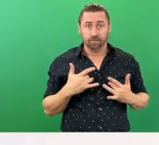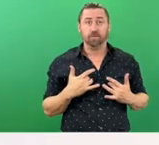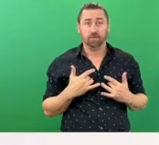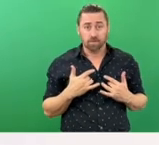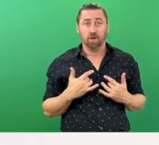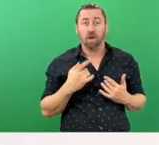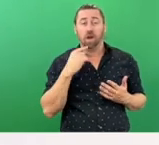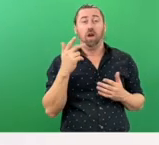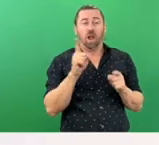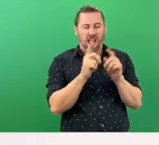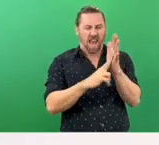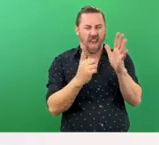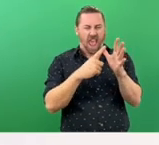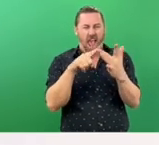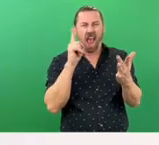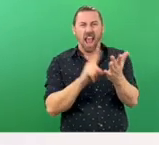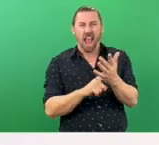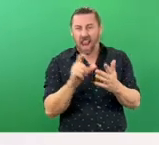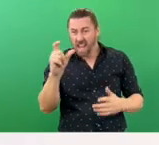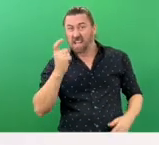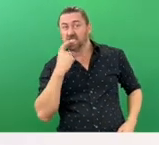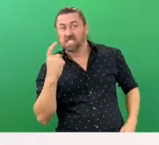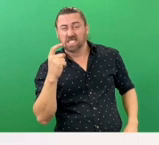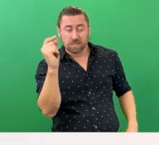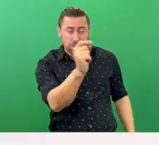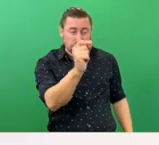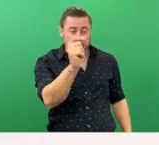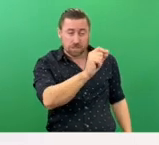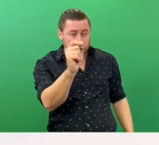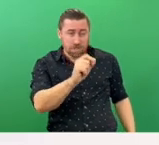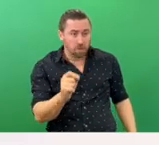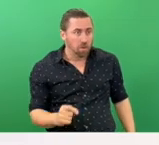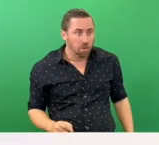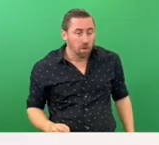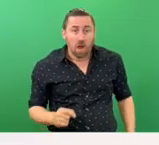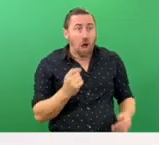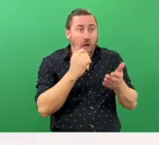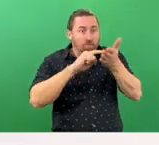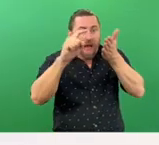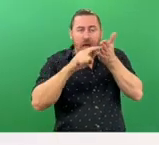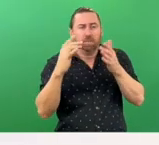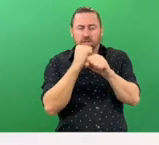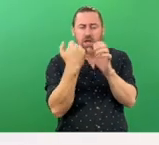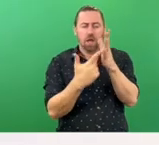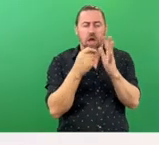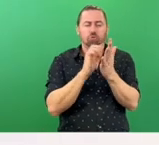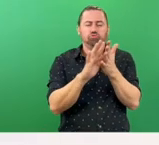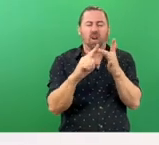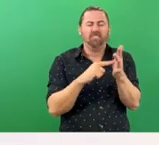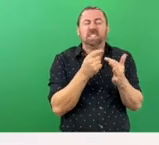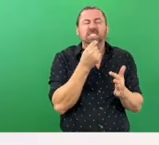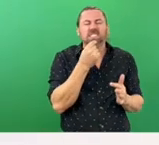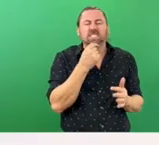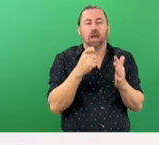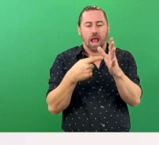And it's like drawing with a nail. It barely makes any mark at all because there's so little graphite in it, and it's got a really, really